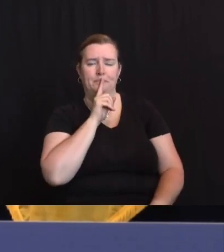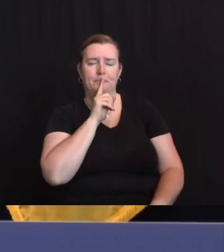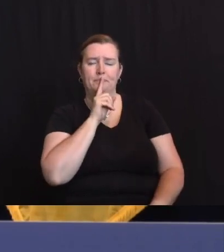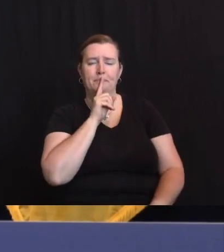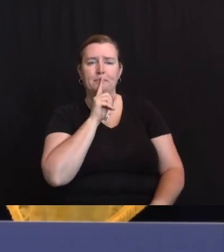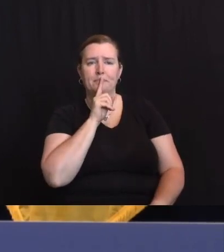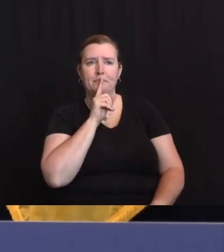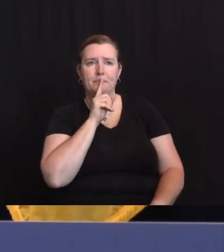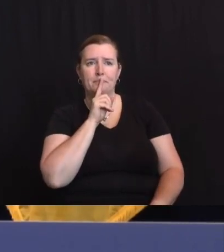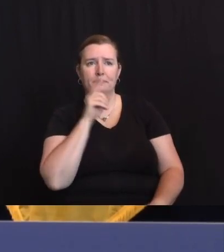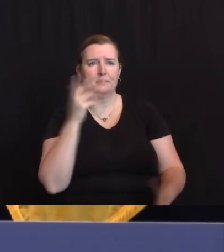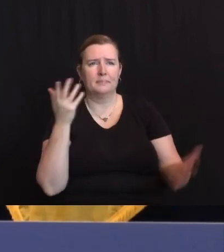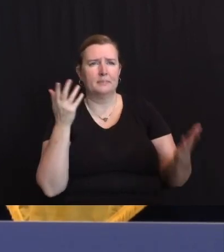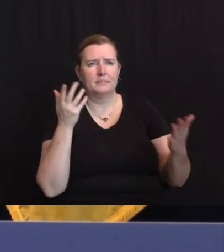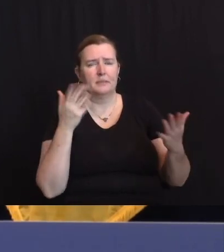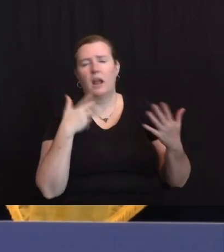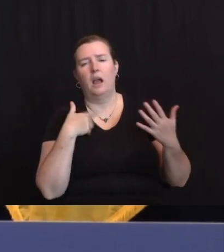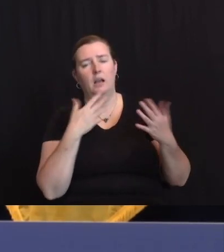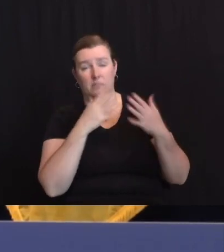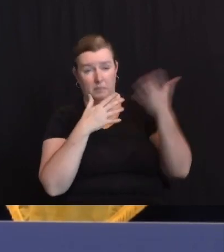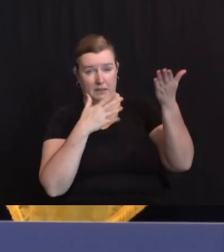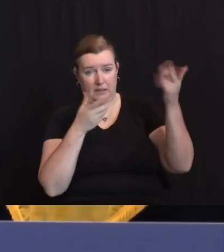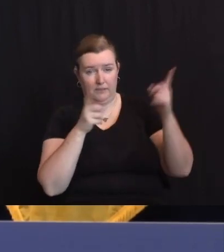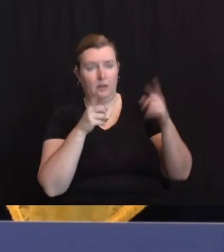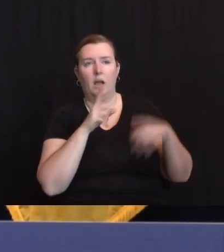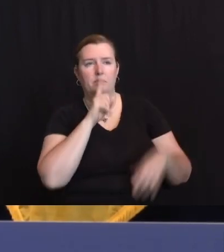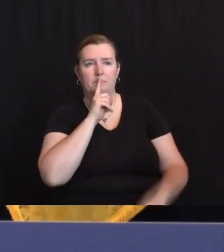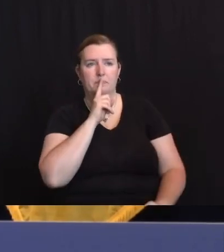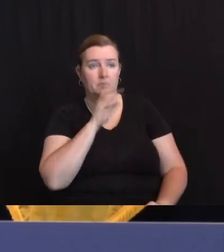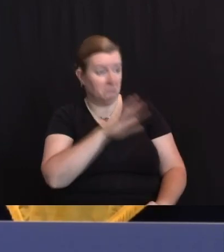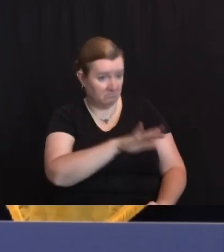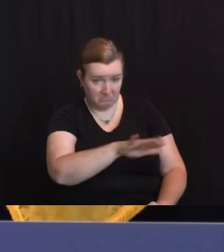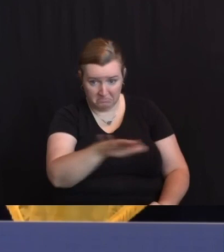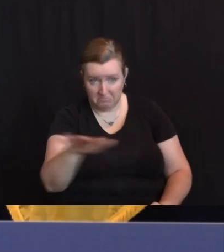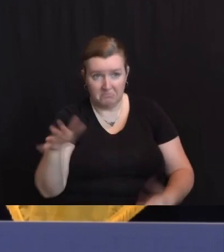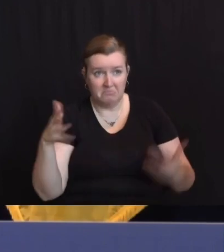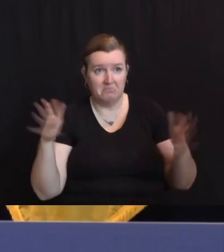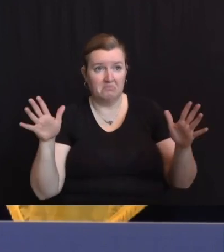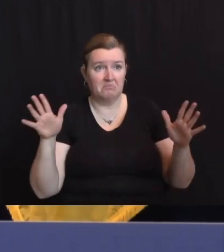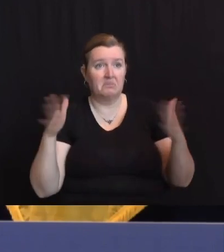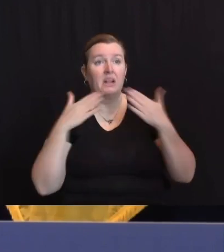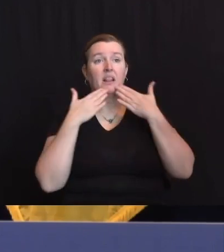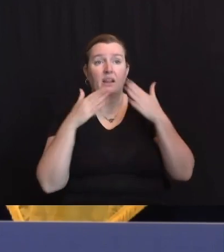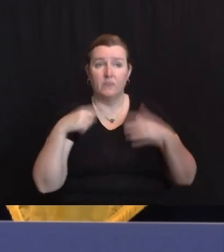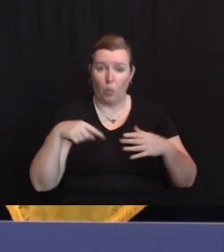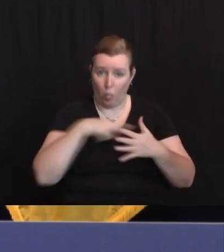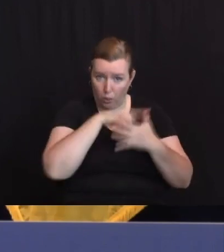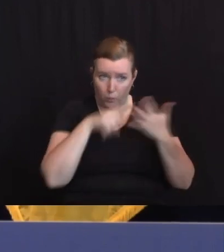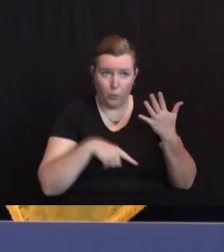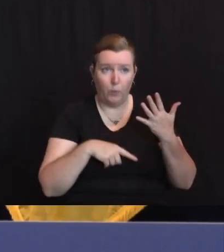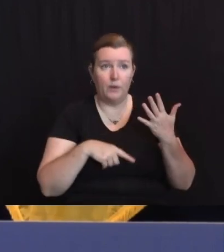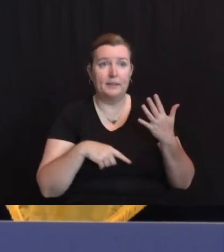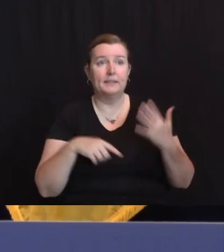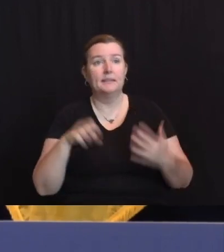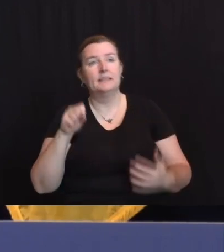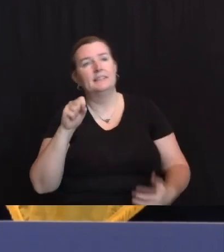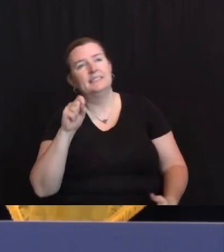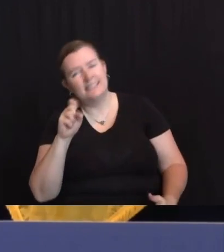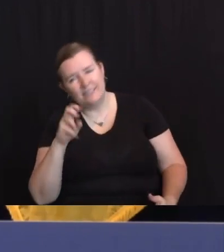has ongoing. Anything you want to add? You good with that? Okay. Thank you for those. Dave, nice to have you back. Good